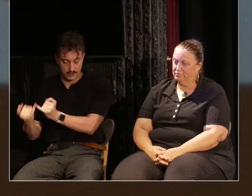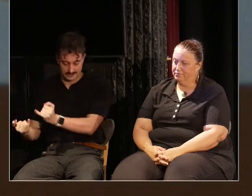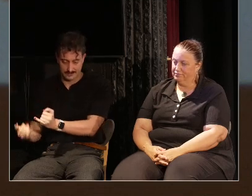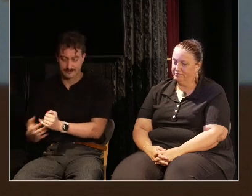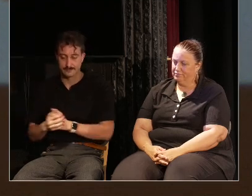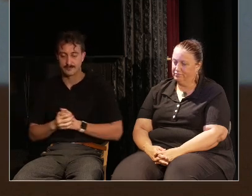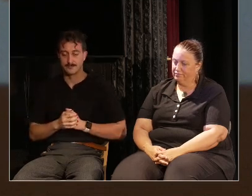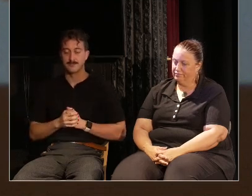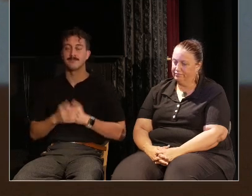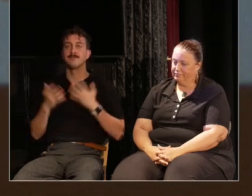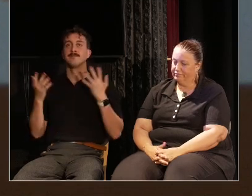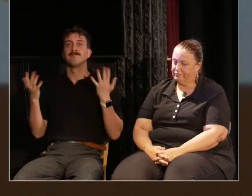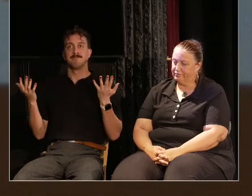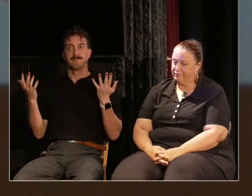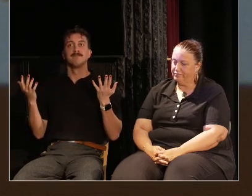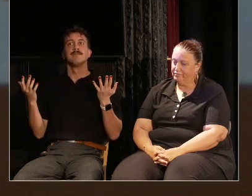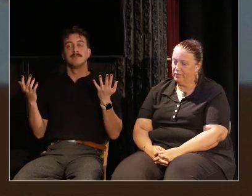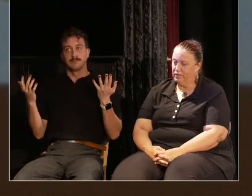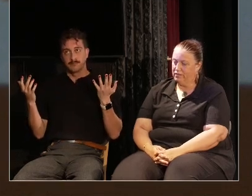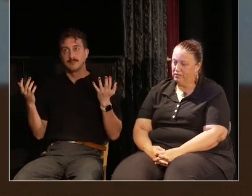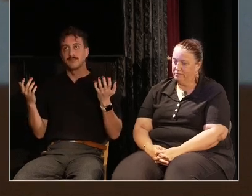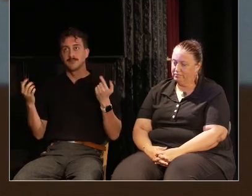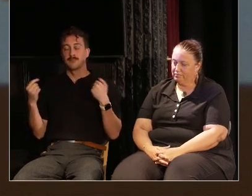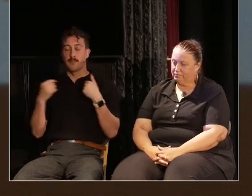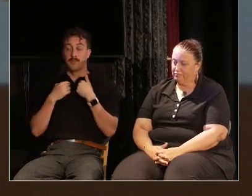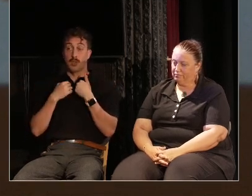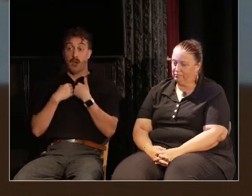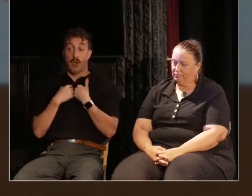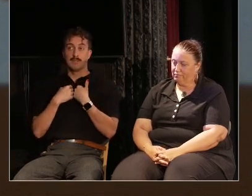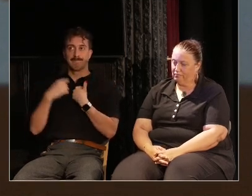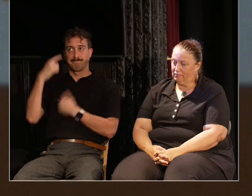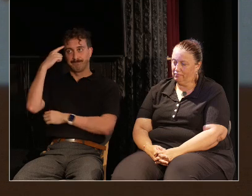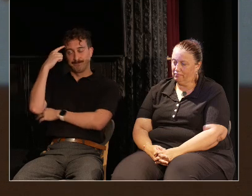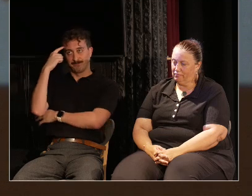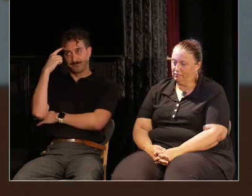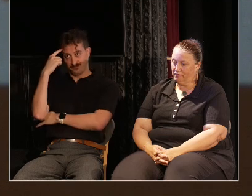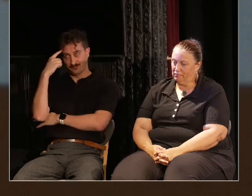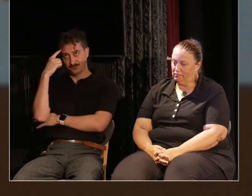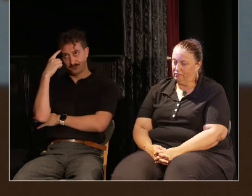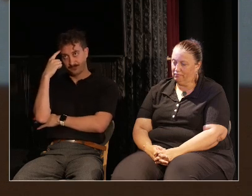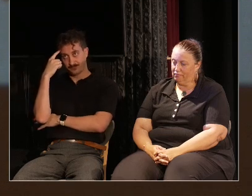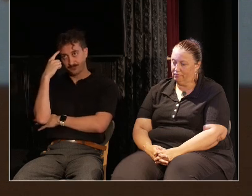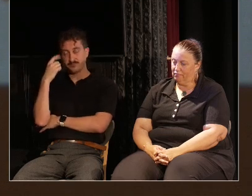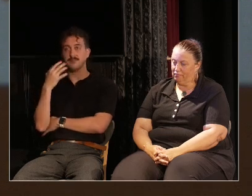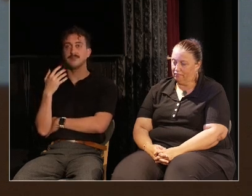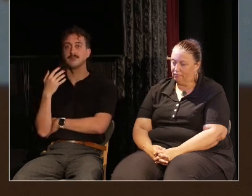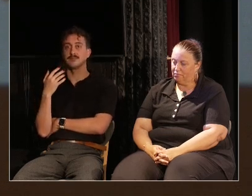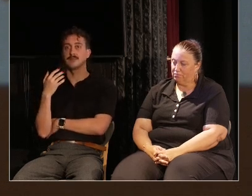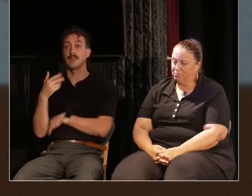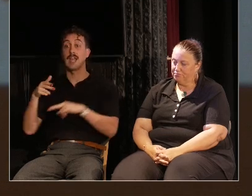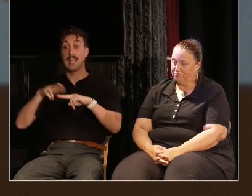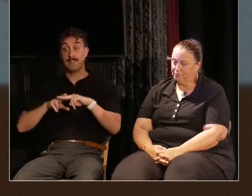Look, I think the principle in my mind has always been that if a